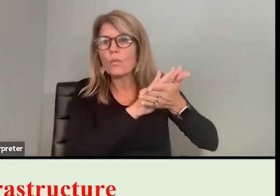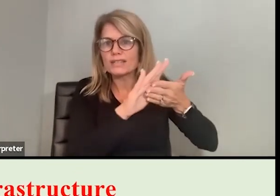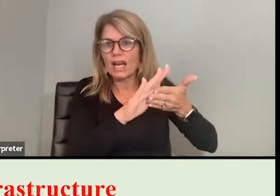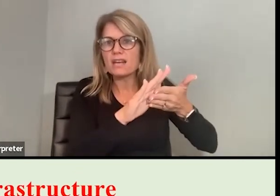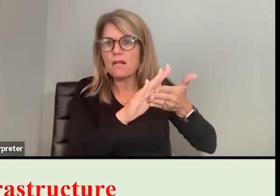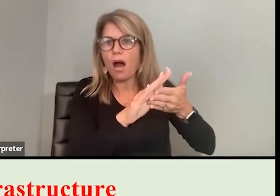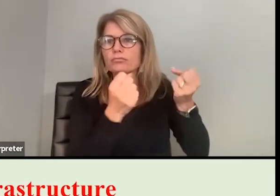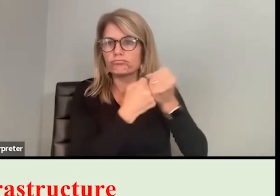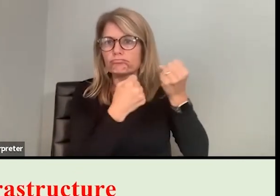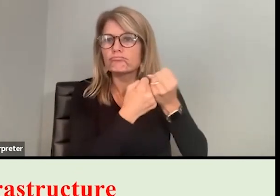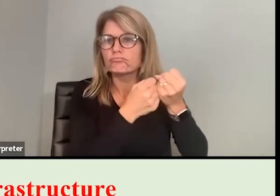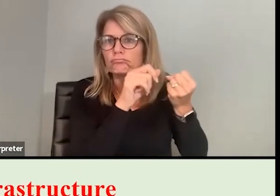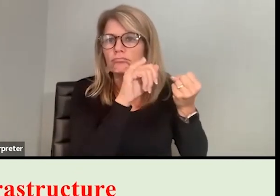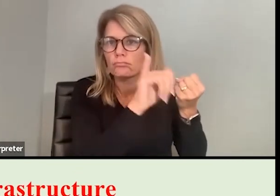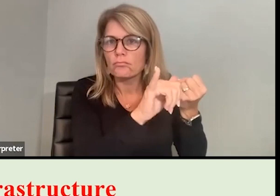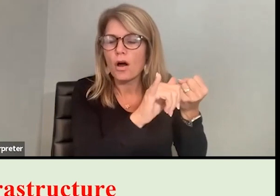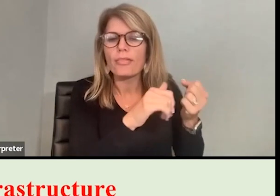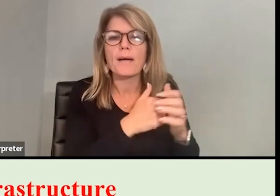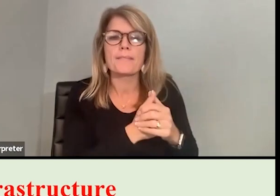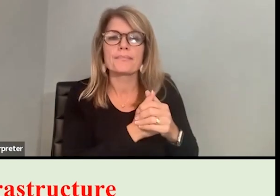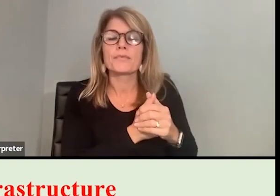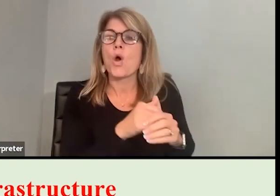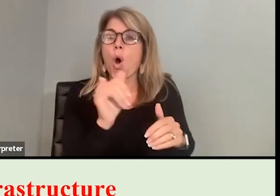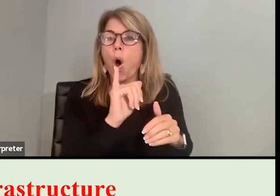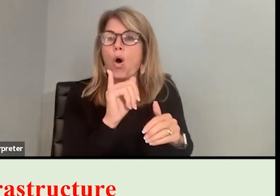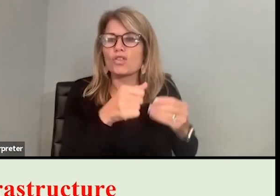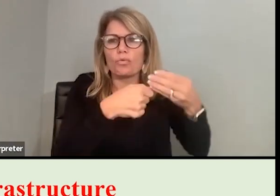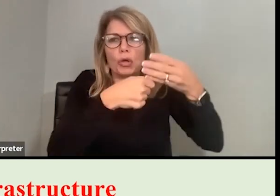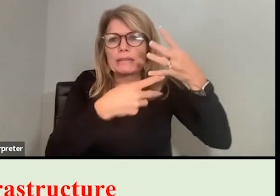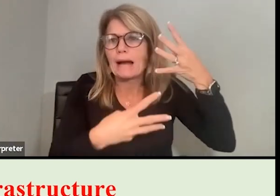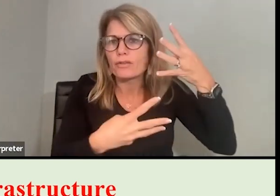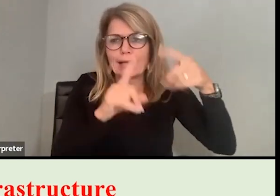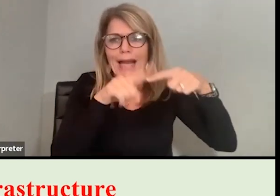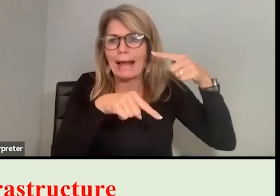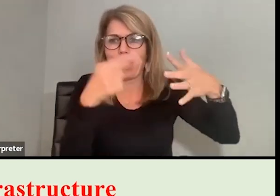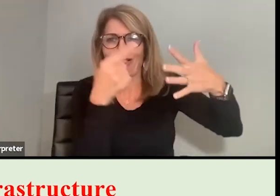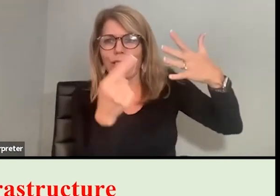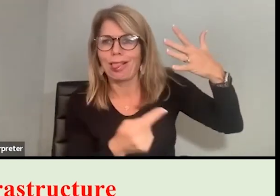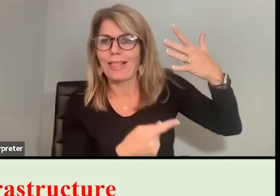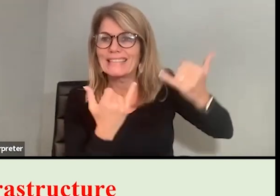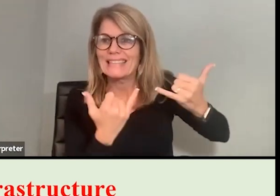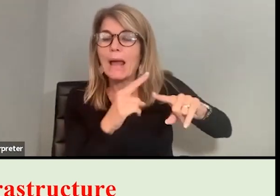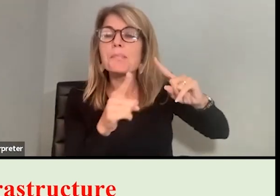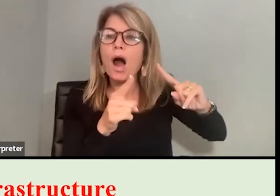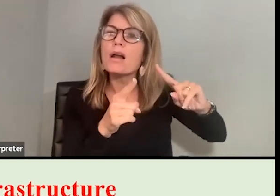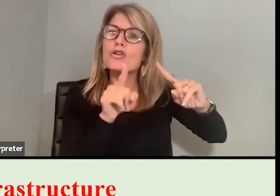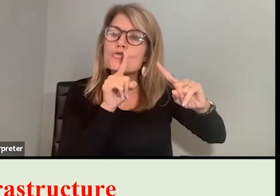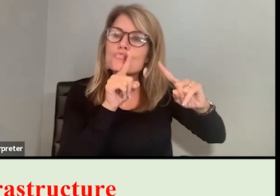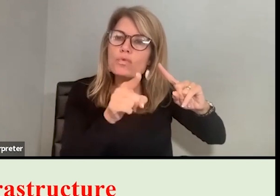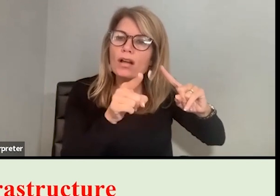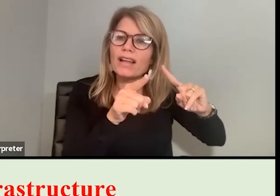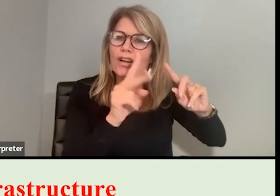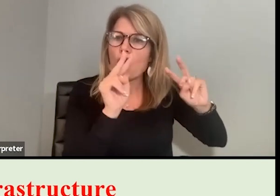their part. What Washington State also did, and there were multiple things that I can't go through every single one of them, but was to go in and take a look at